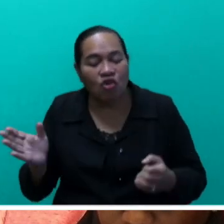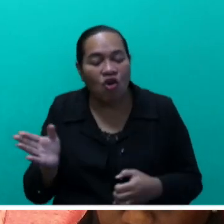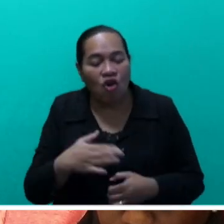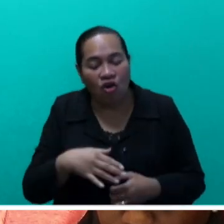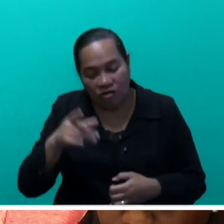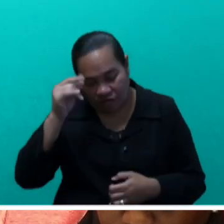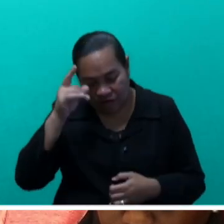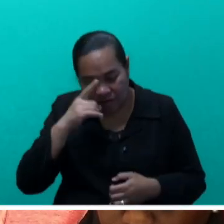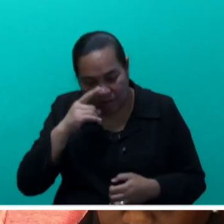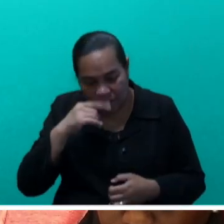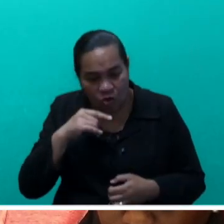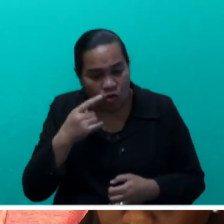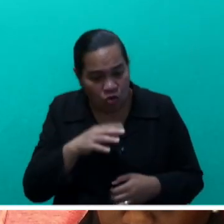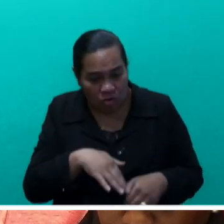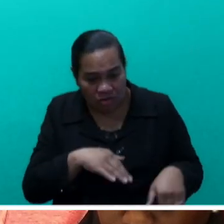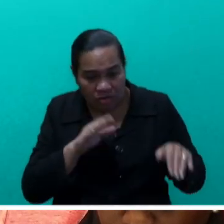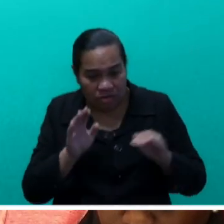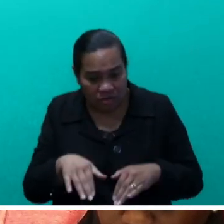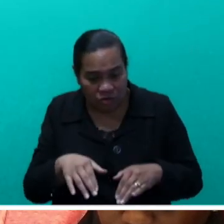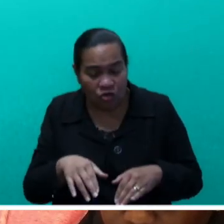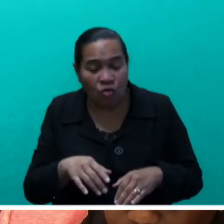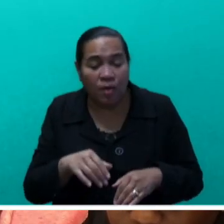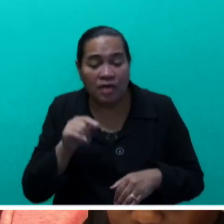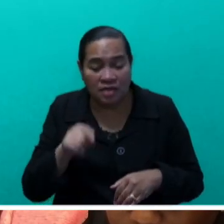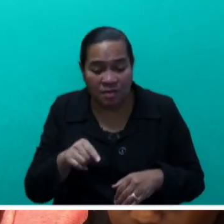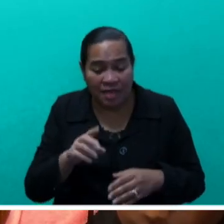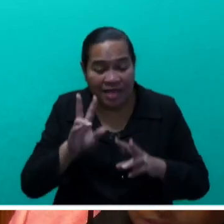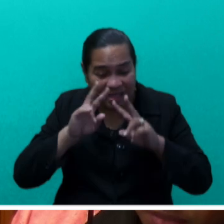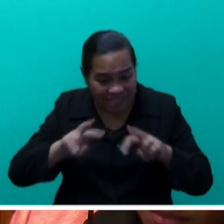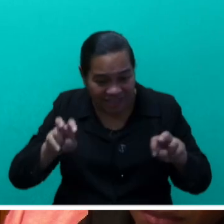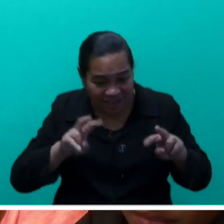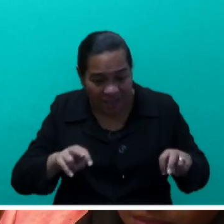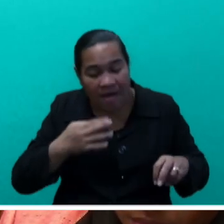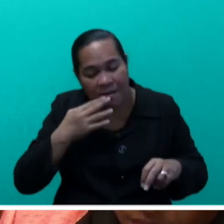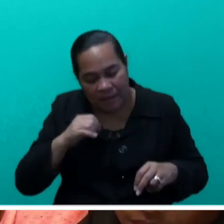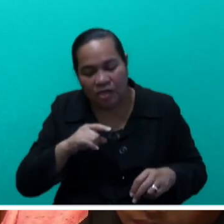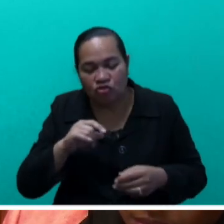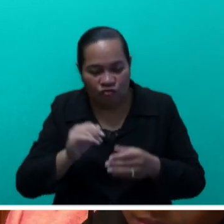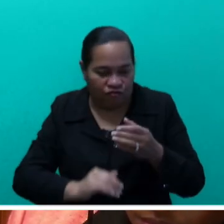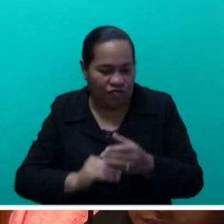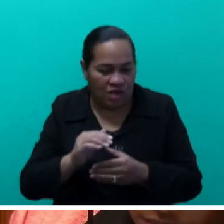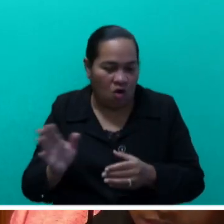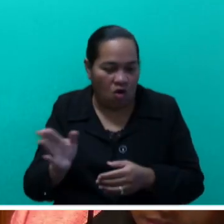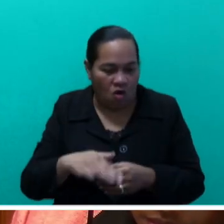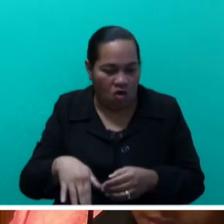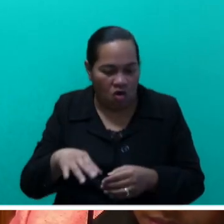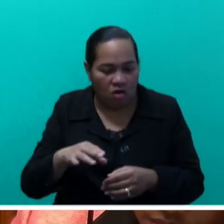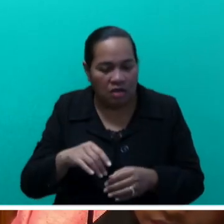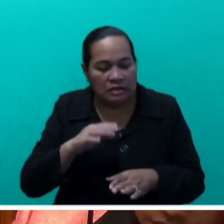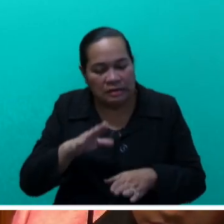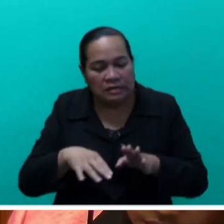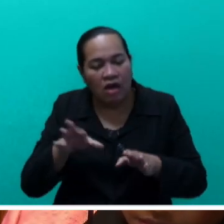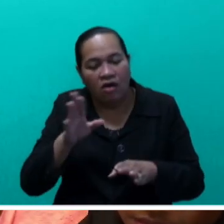are approached to participate in the STEP survey to fully participate and complete all the steps of the